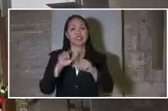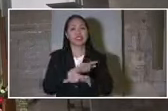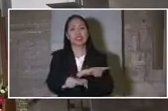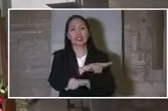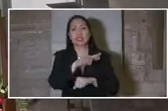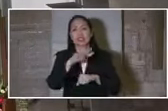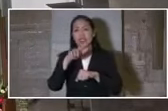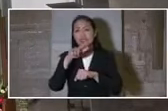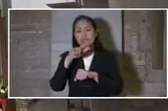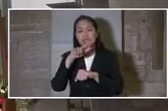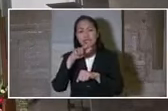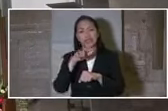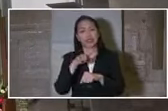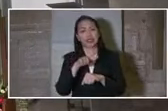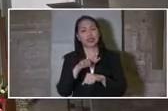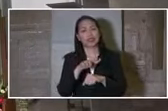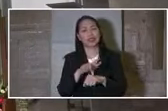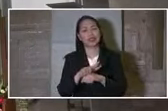ligtas sa